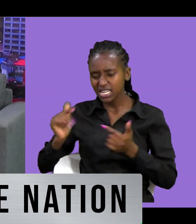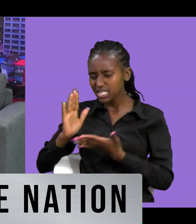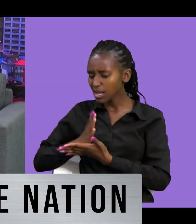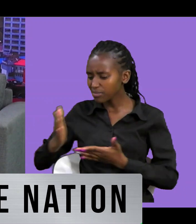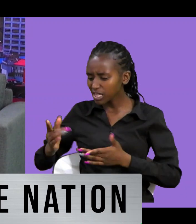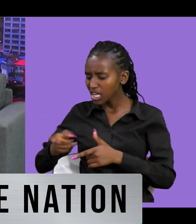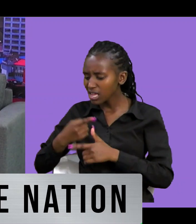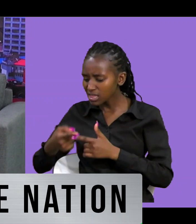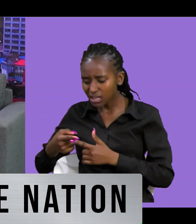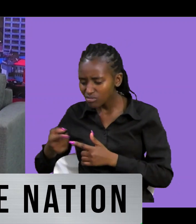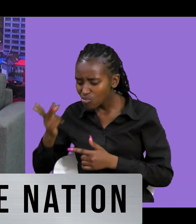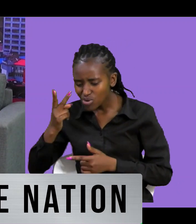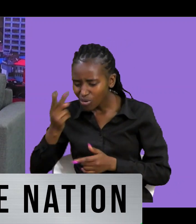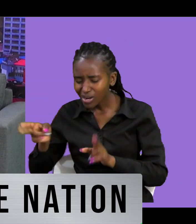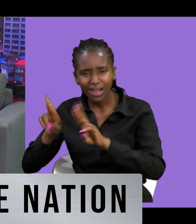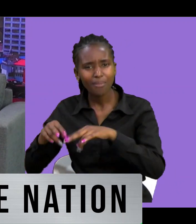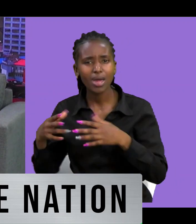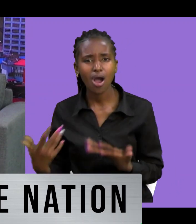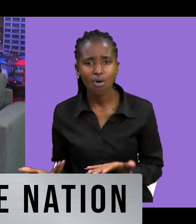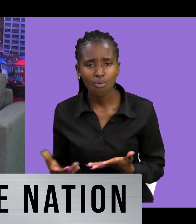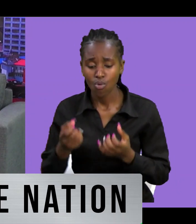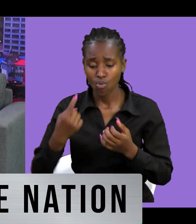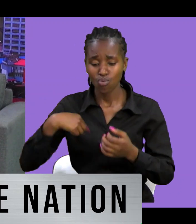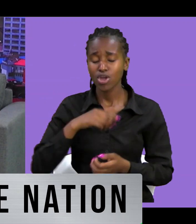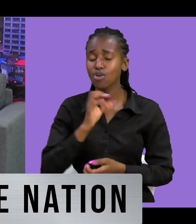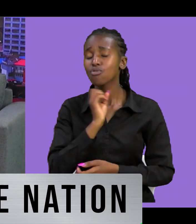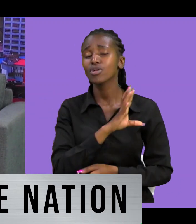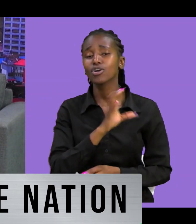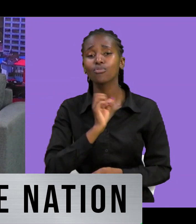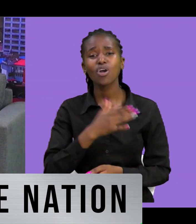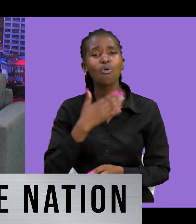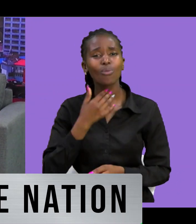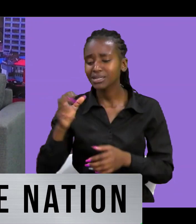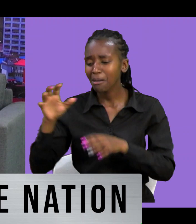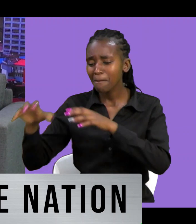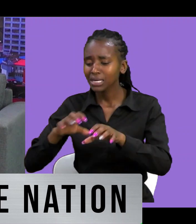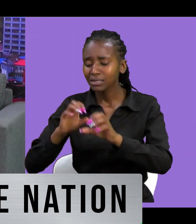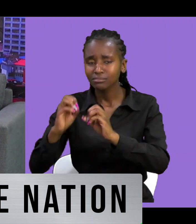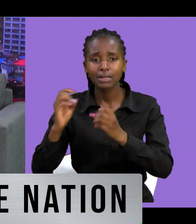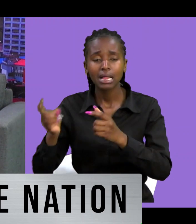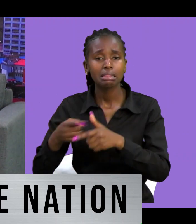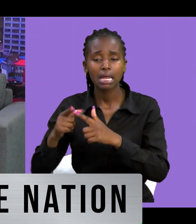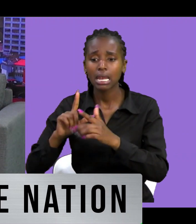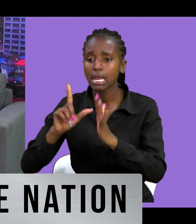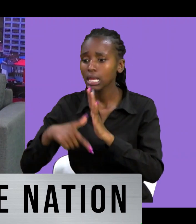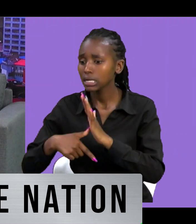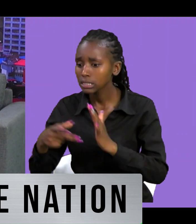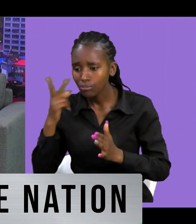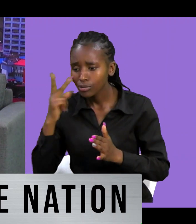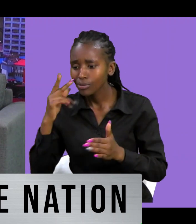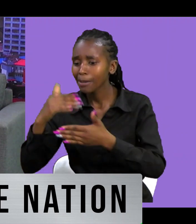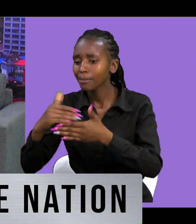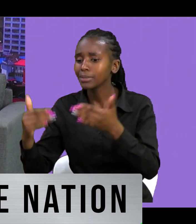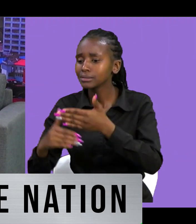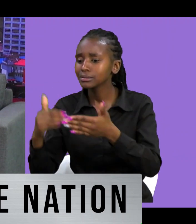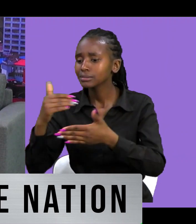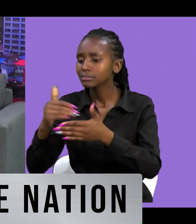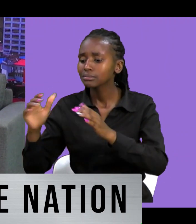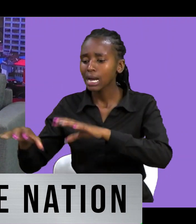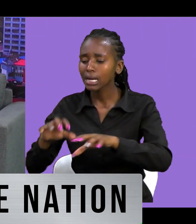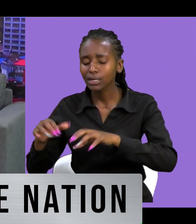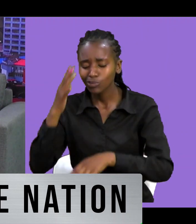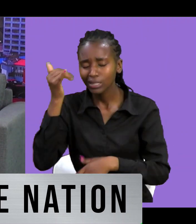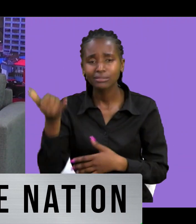done. Honestly, it does not add up. It does not add up. All right. Yeah. So,